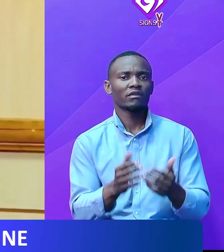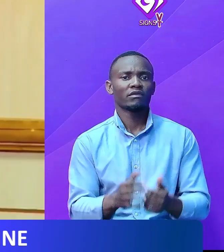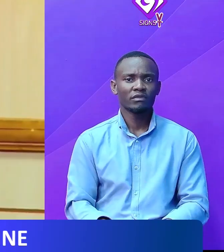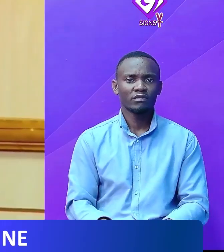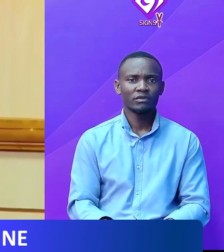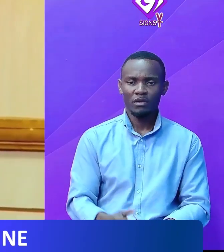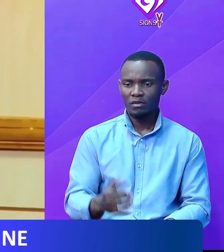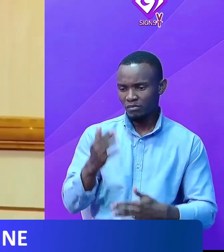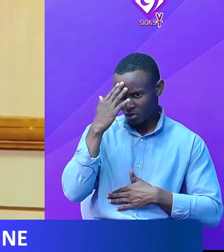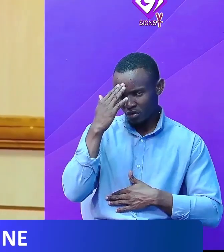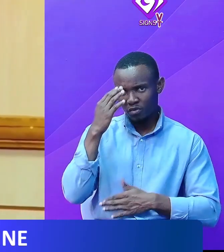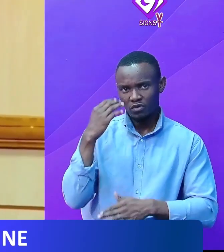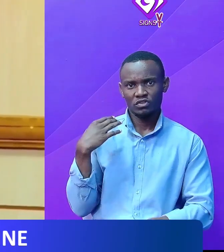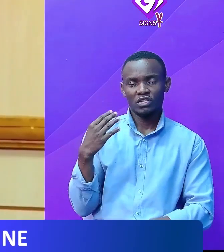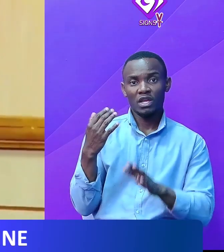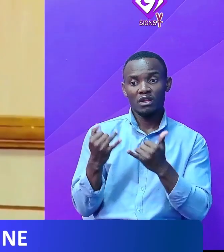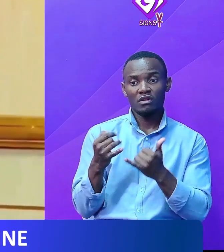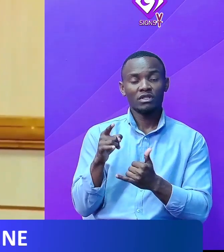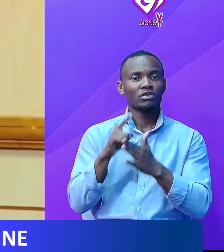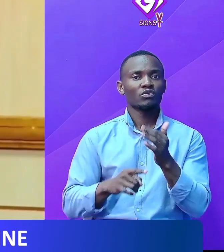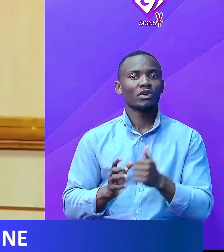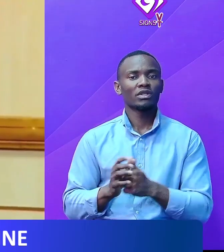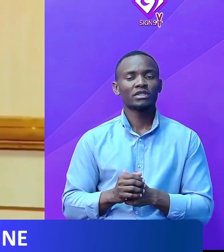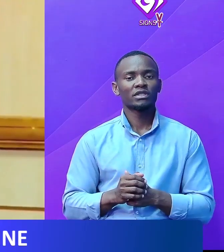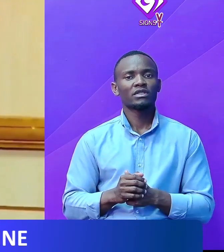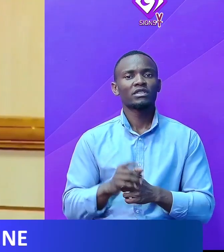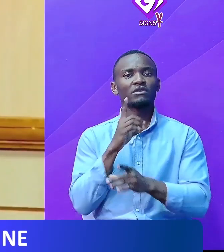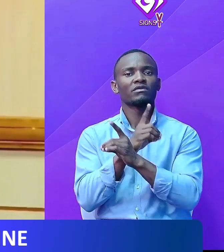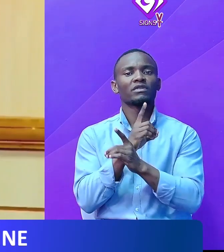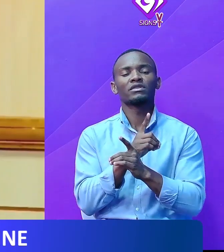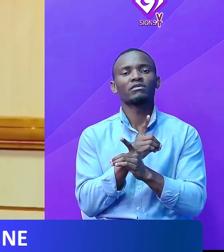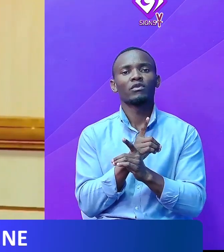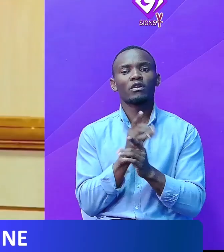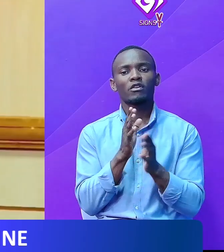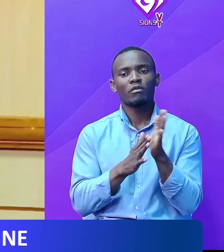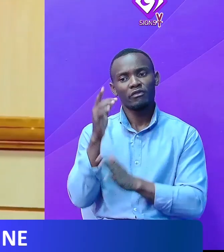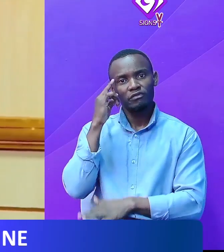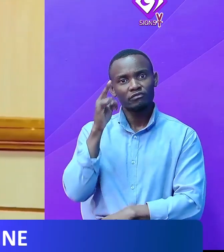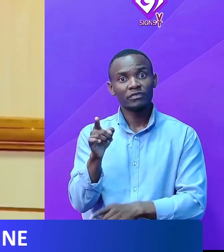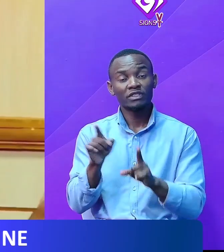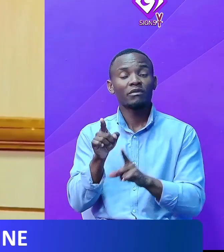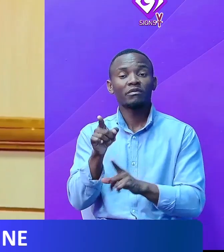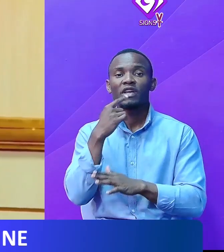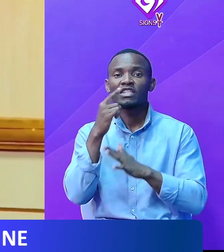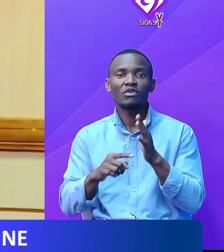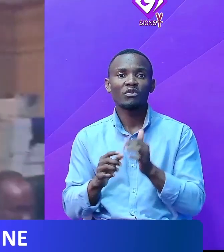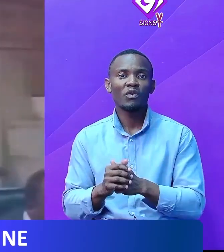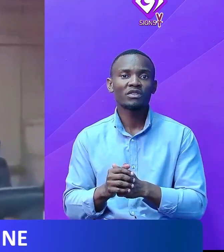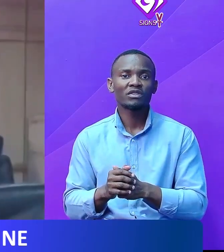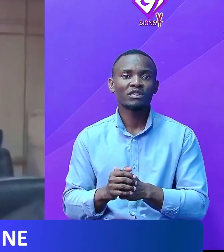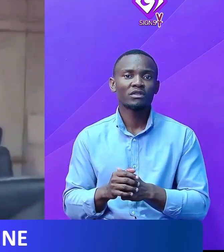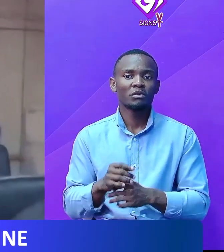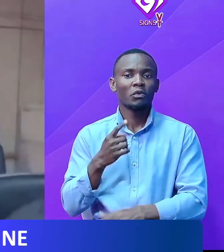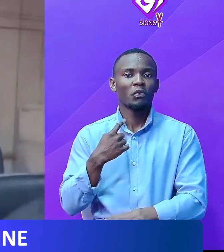defensive mechanism for the CS. He is the chief intimidator, and he claims that you're intimidating him so that he can intimidate you.